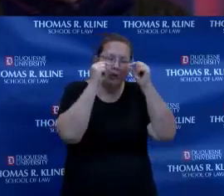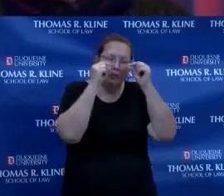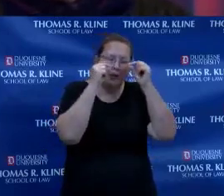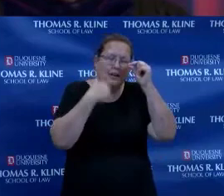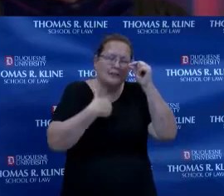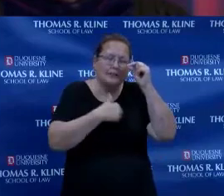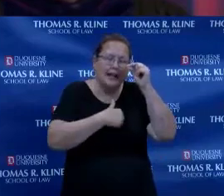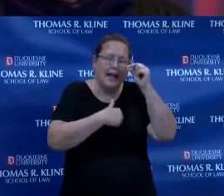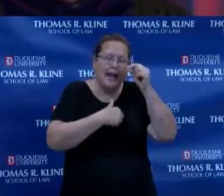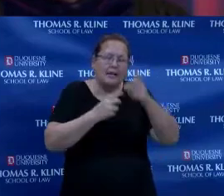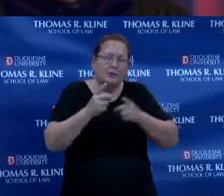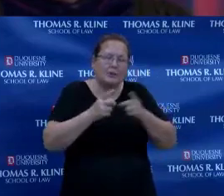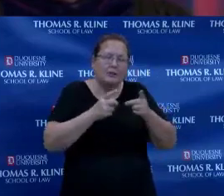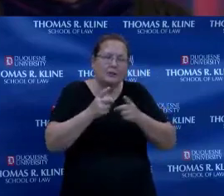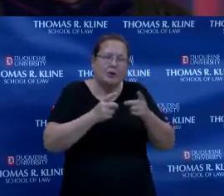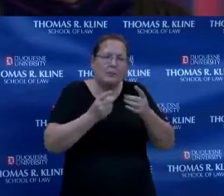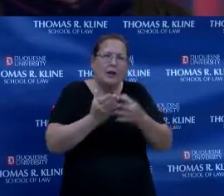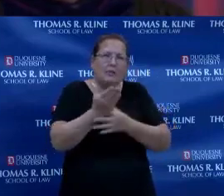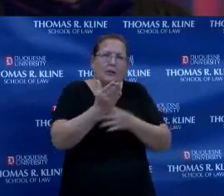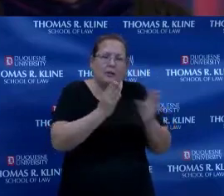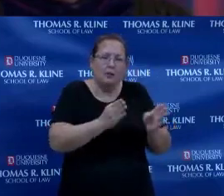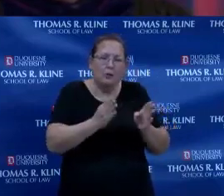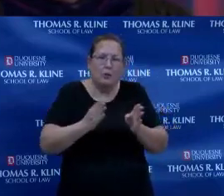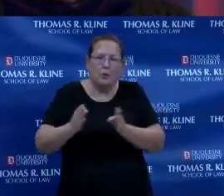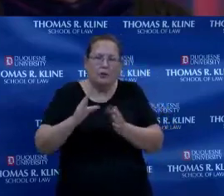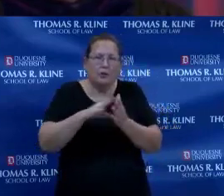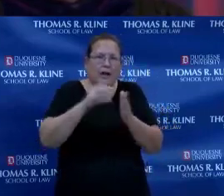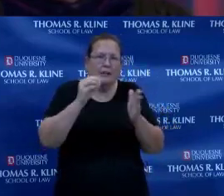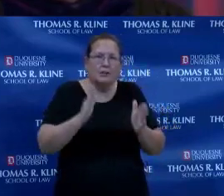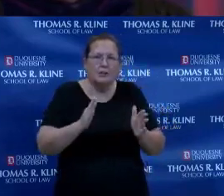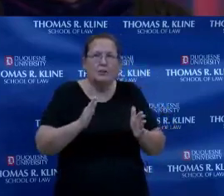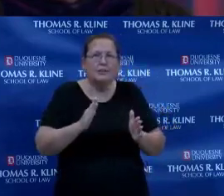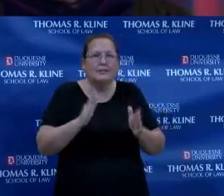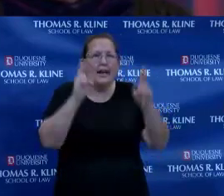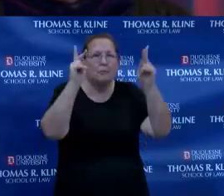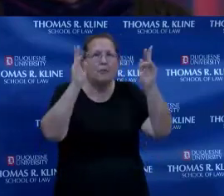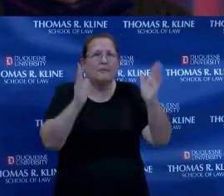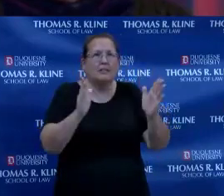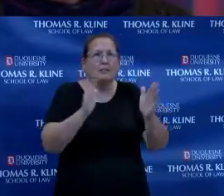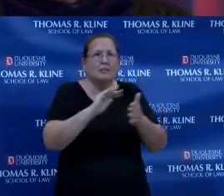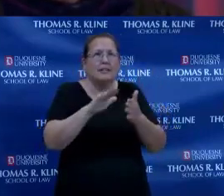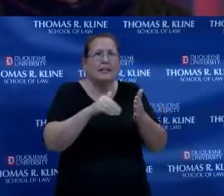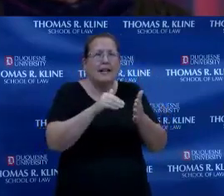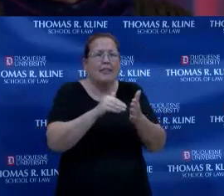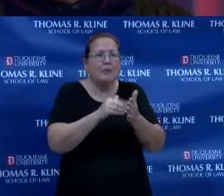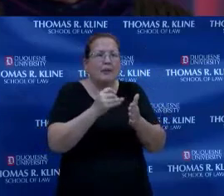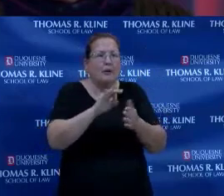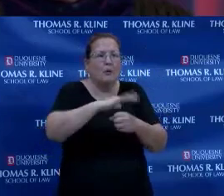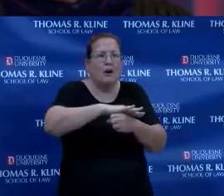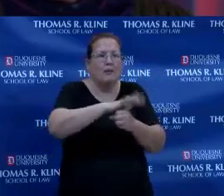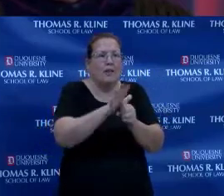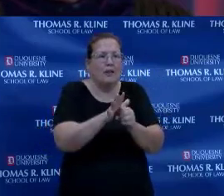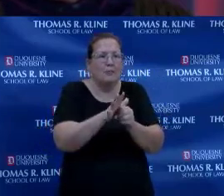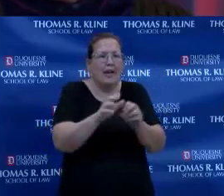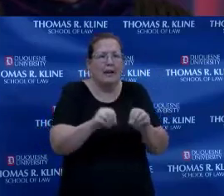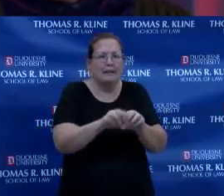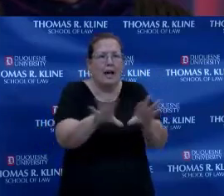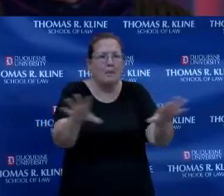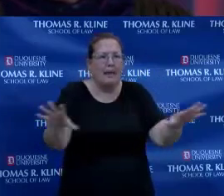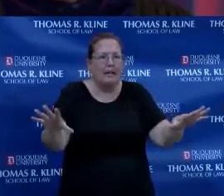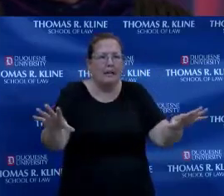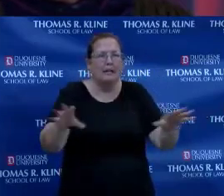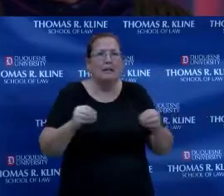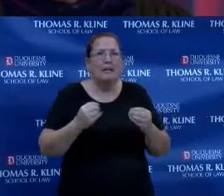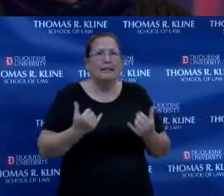we navigated the new order as students and professors in the midst of a global pandemic.